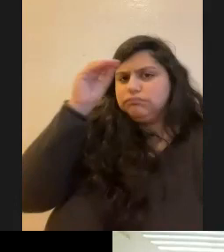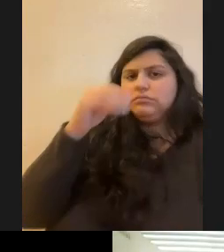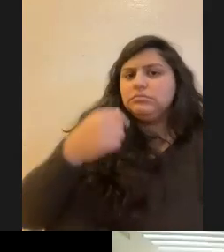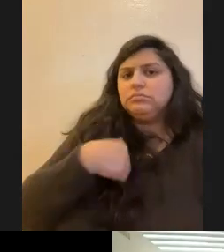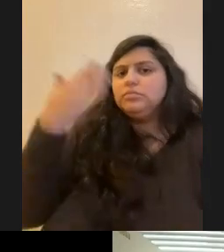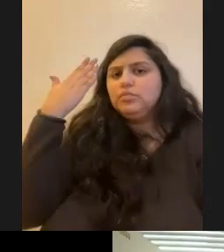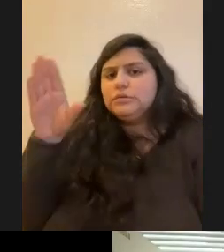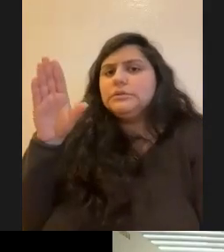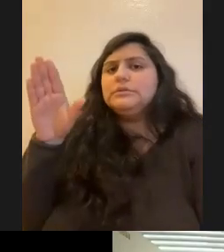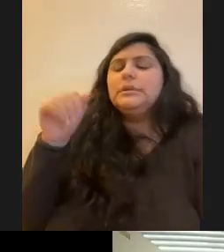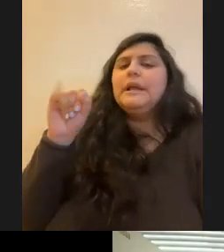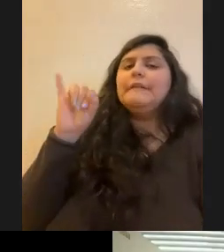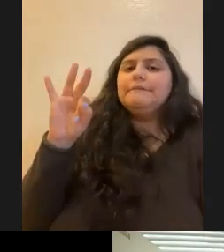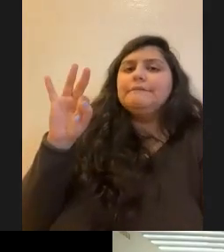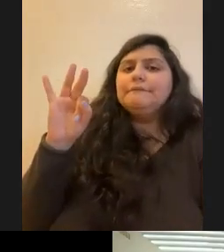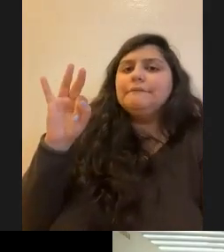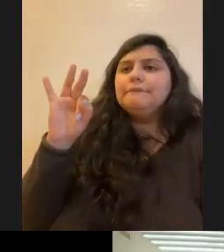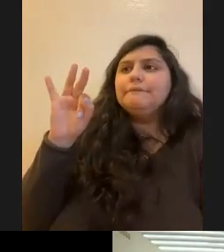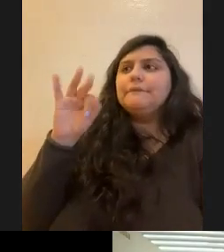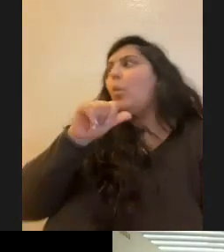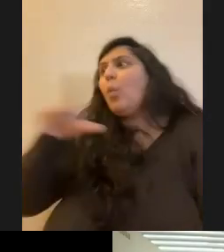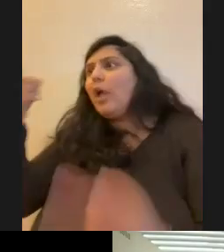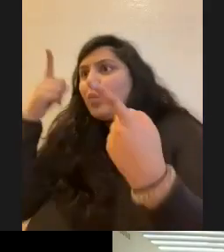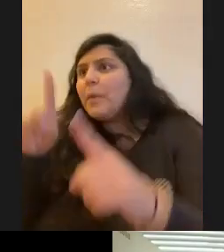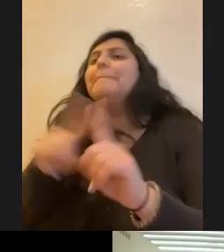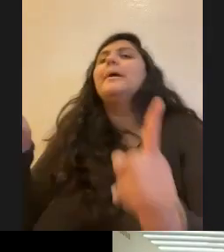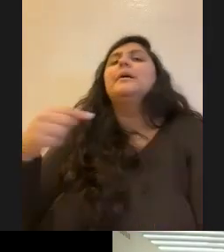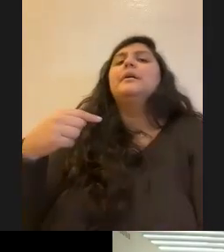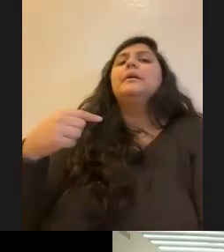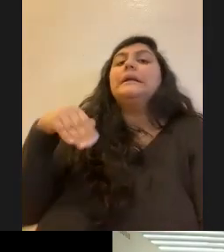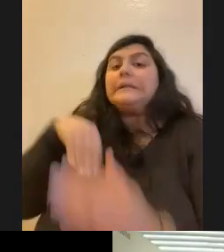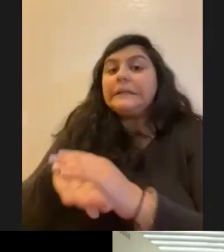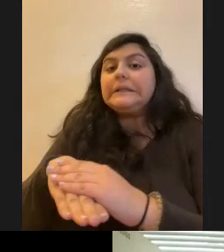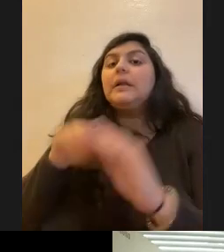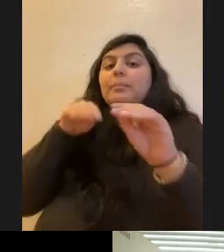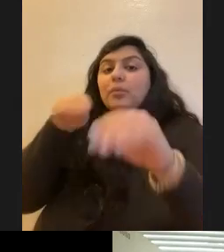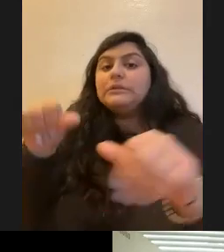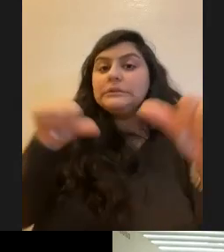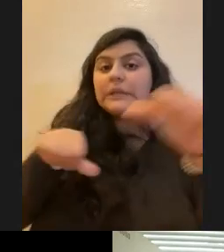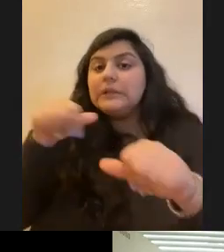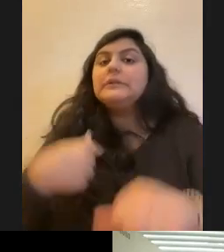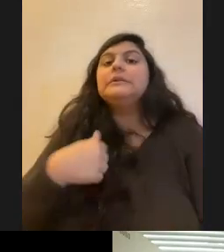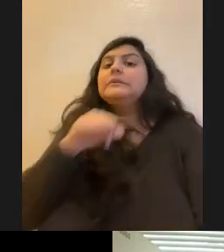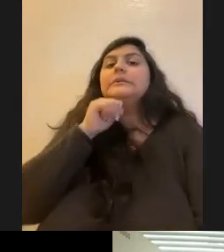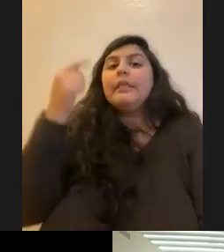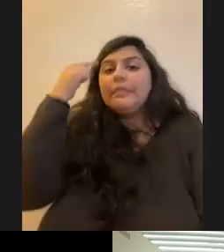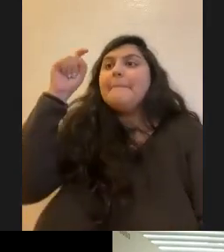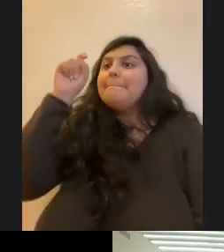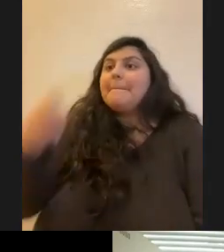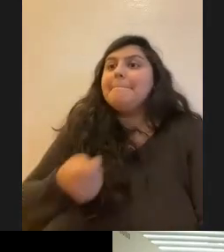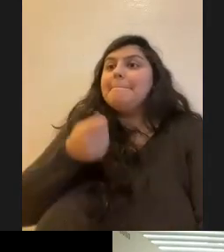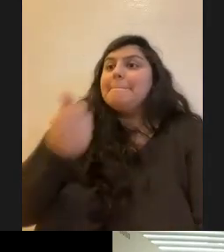this is a widespread thing, but especially in marine science, I don't think you should have to pay